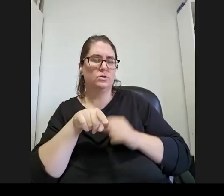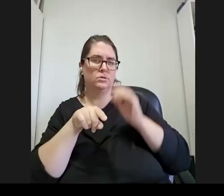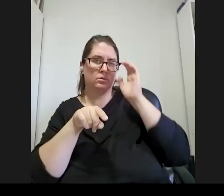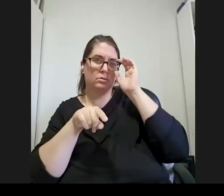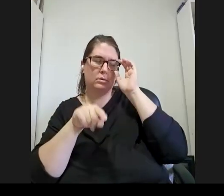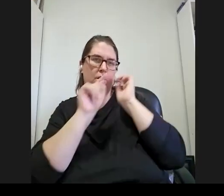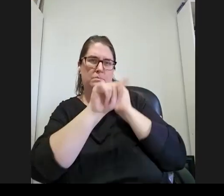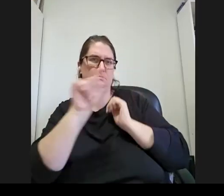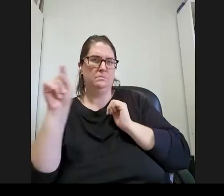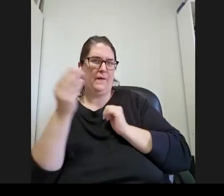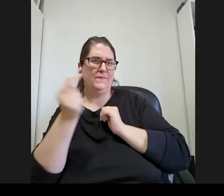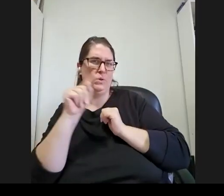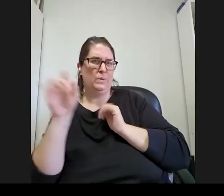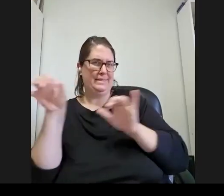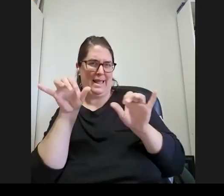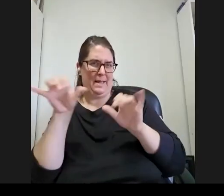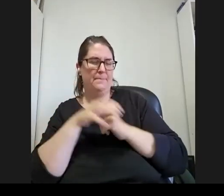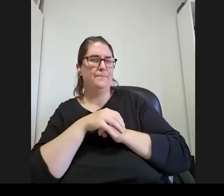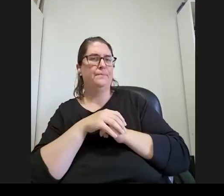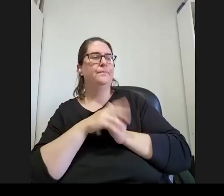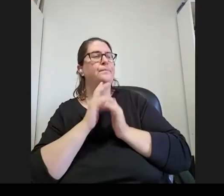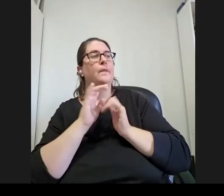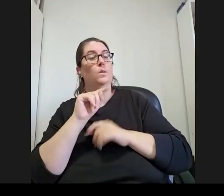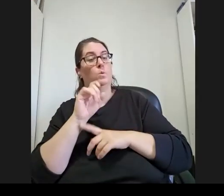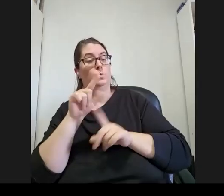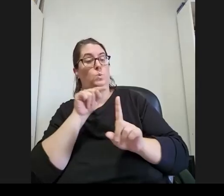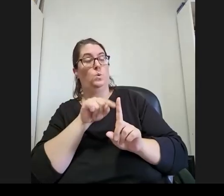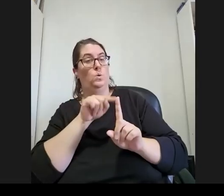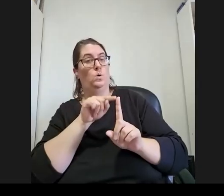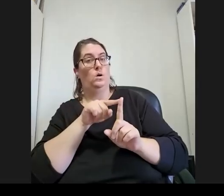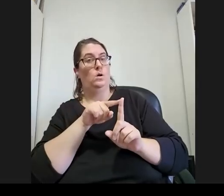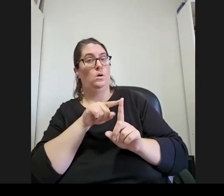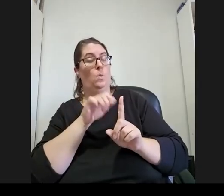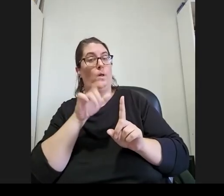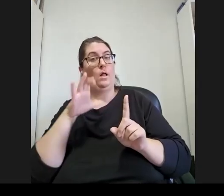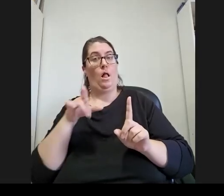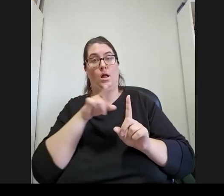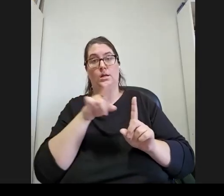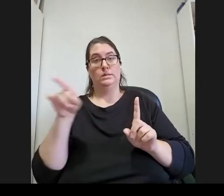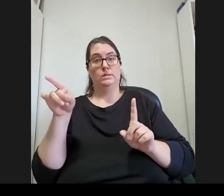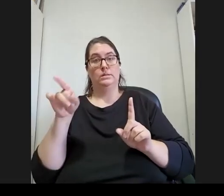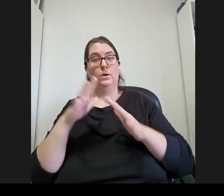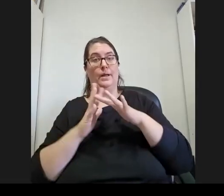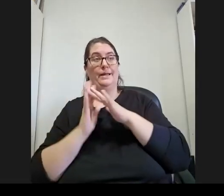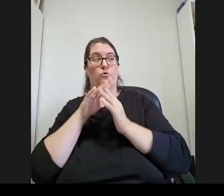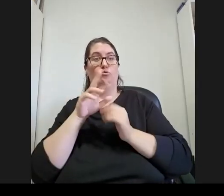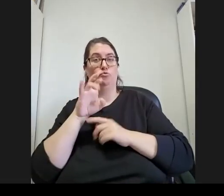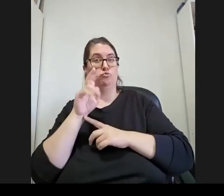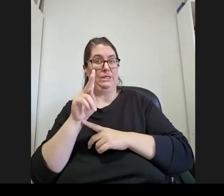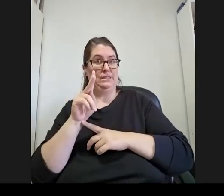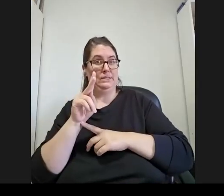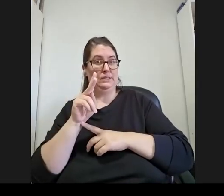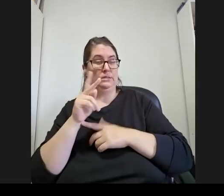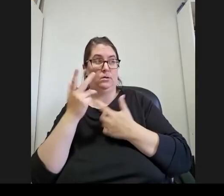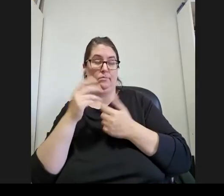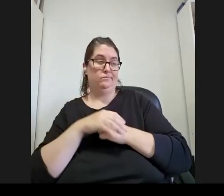of audience members that are wondering about using the tool with clients with intersecting risk factors. So